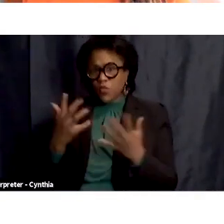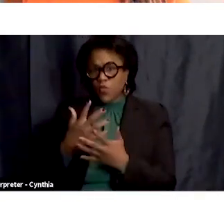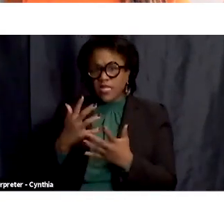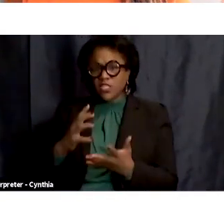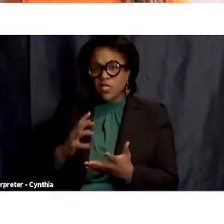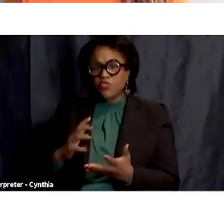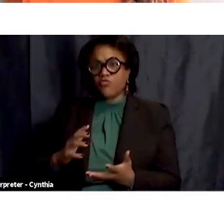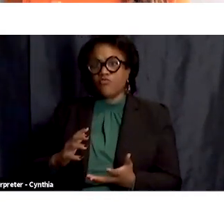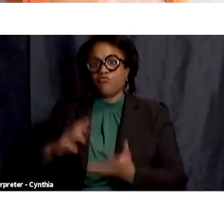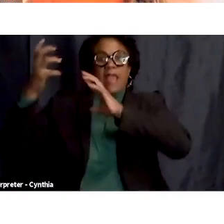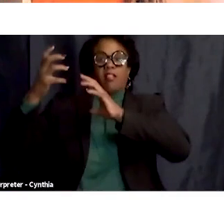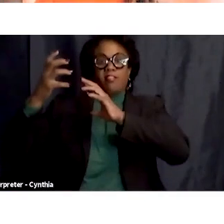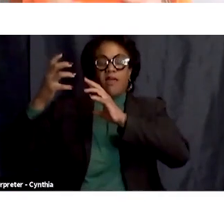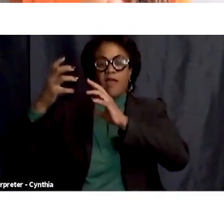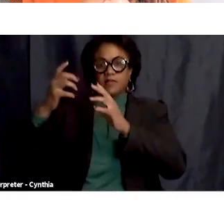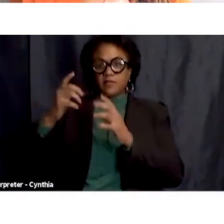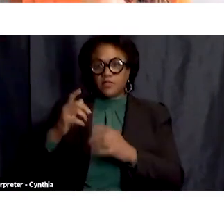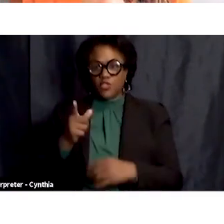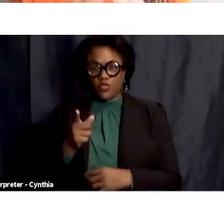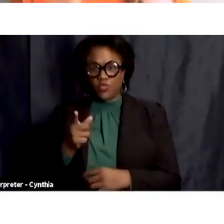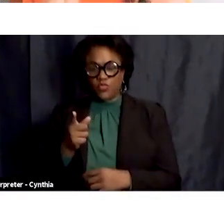you? What is one piece of